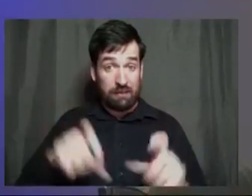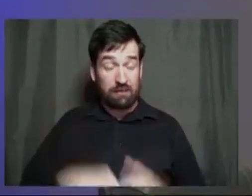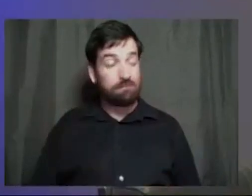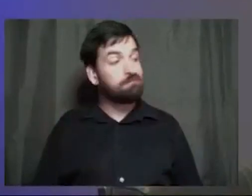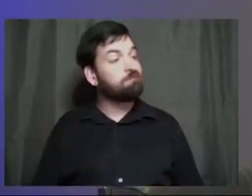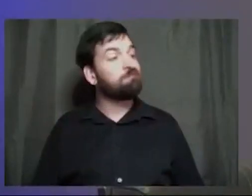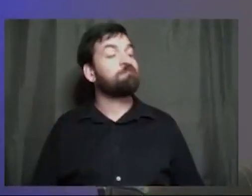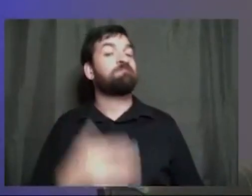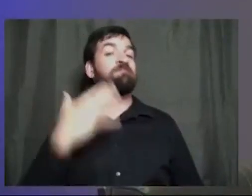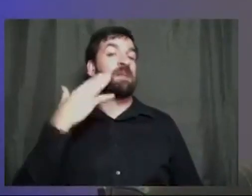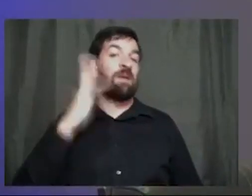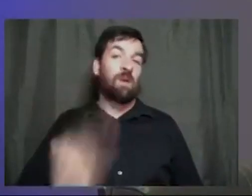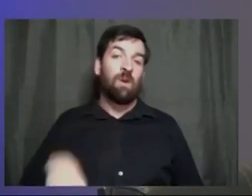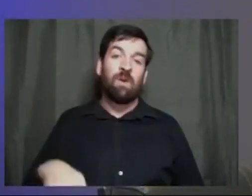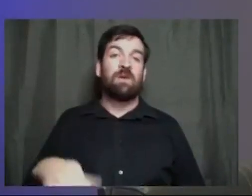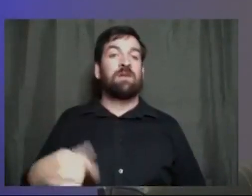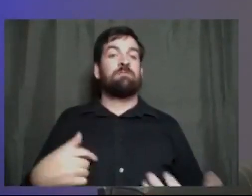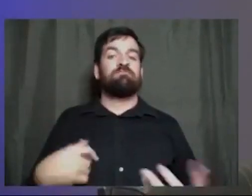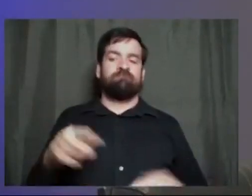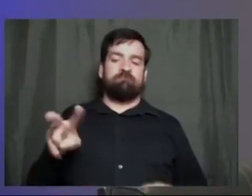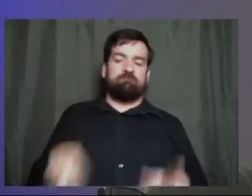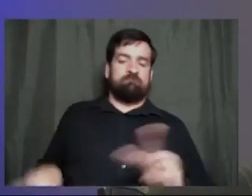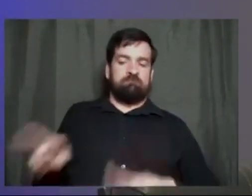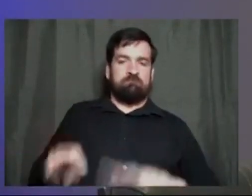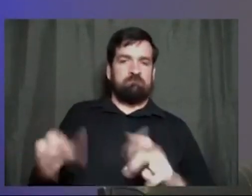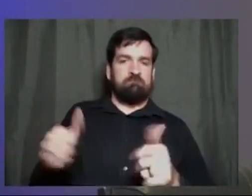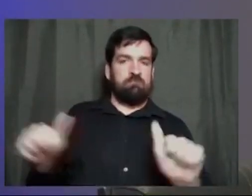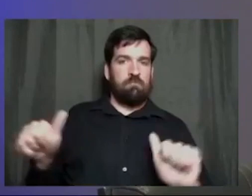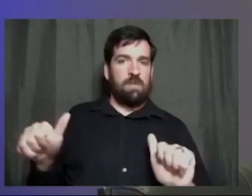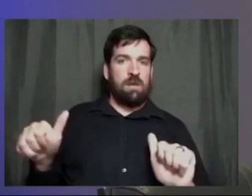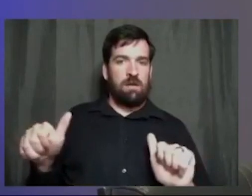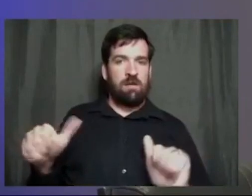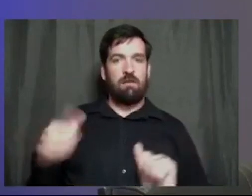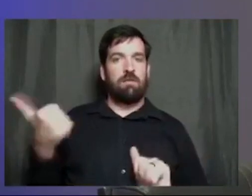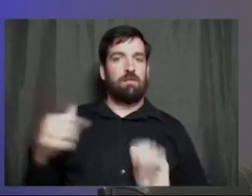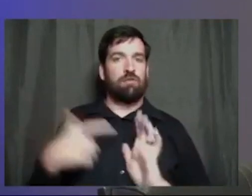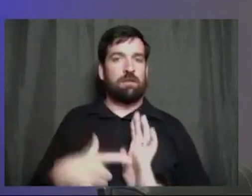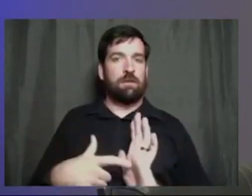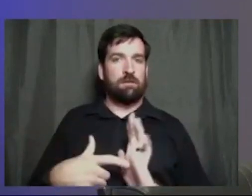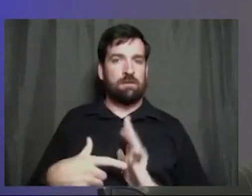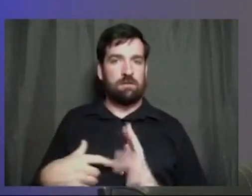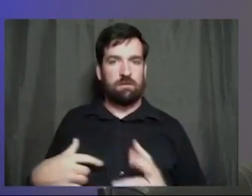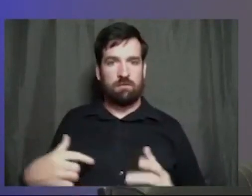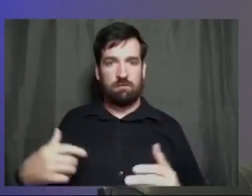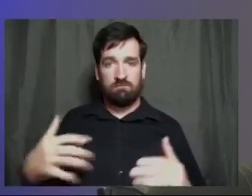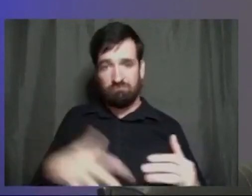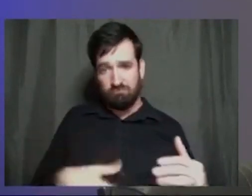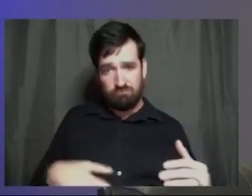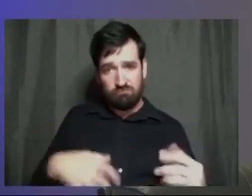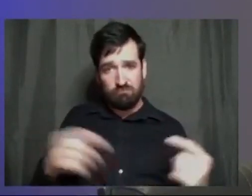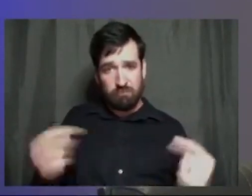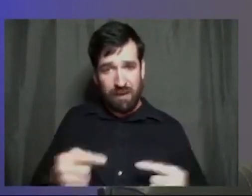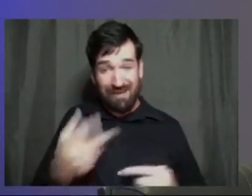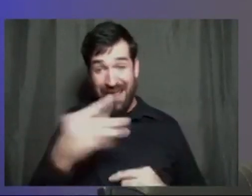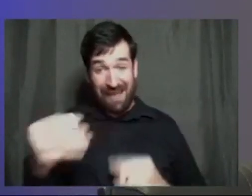I would look carefully at any other symptoms just to see, do they have abdominal pain and diarrhea? Do they